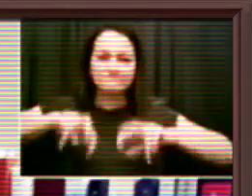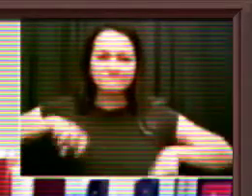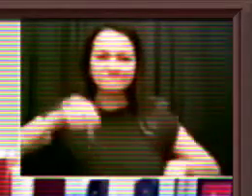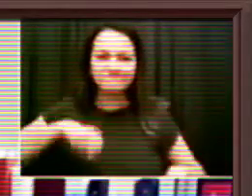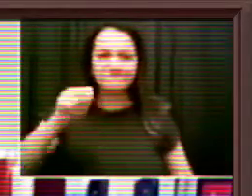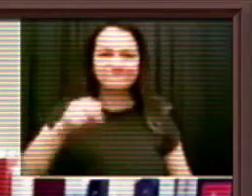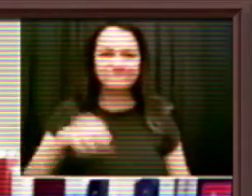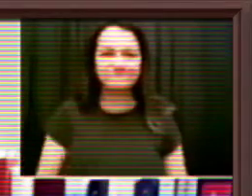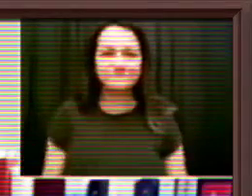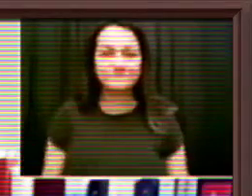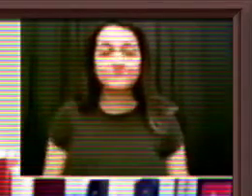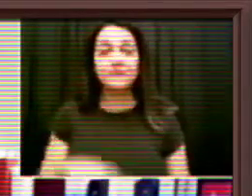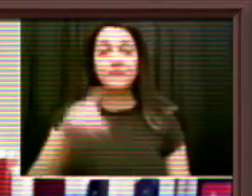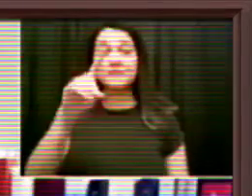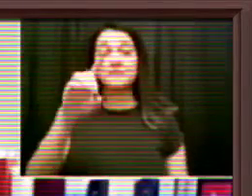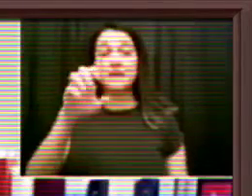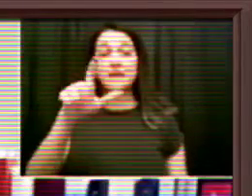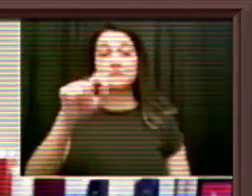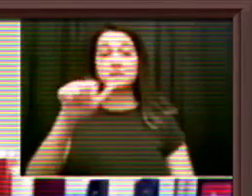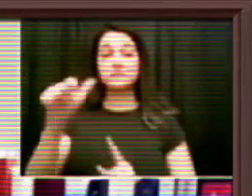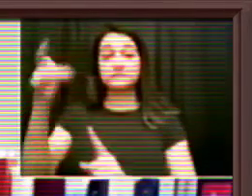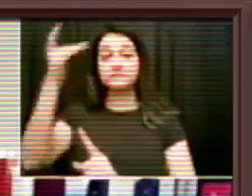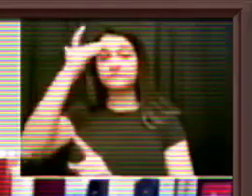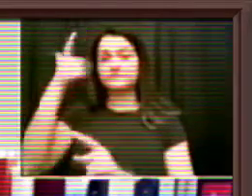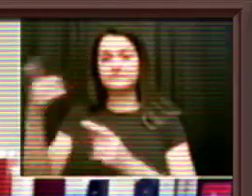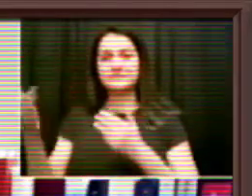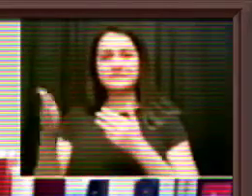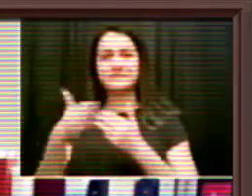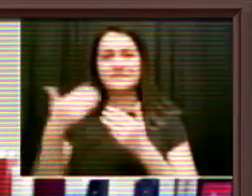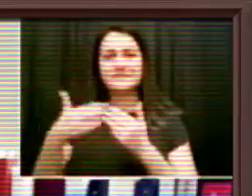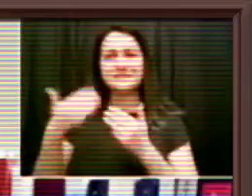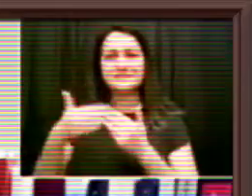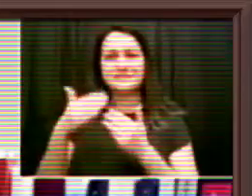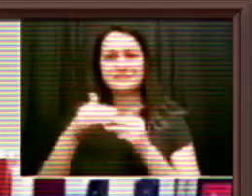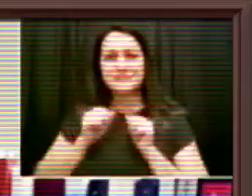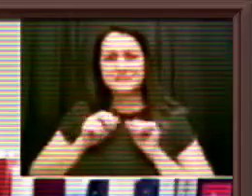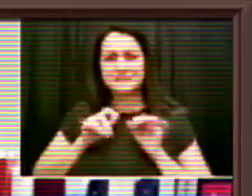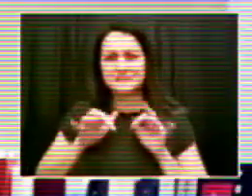Let's get this shit together. Or is it too late? I'll let y'all later.